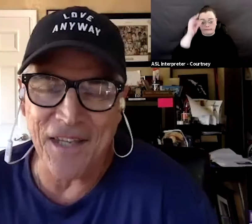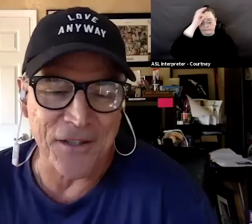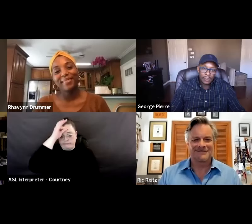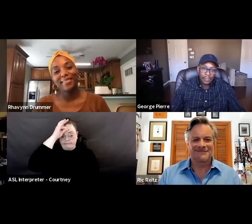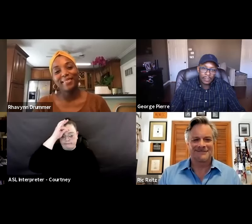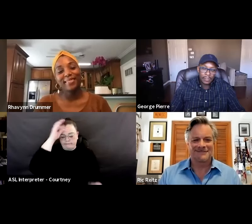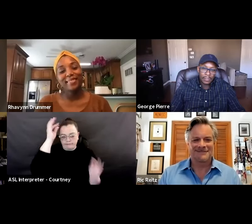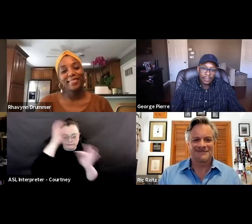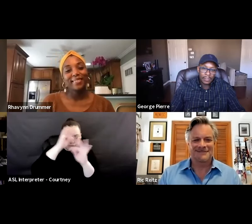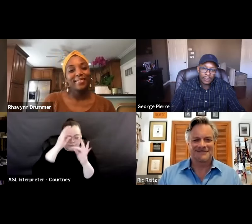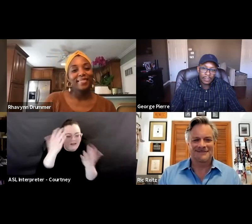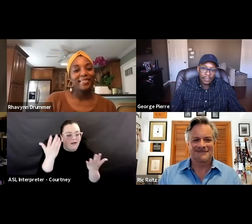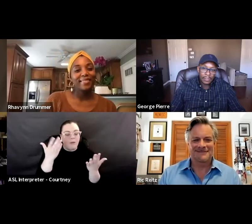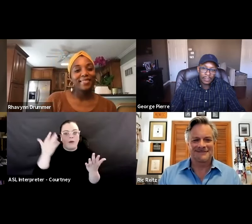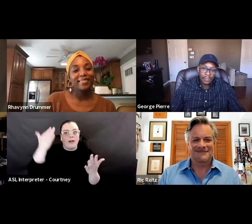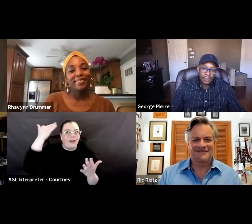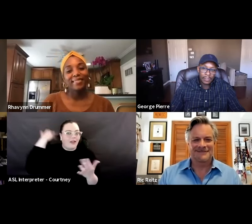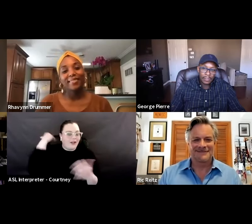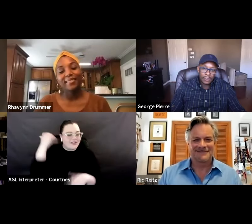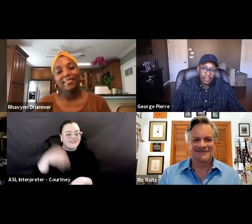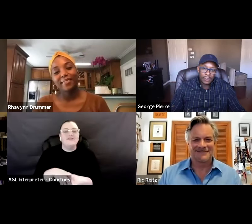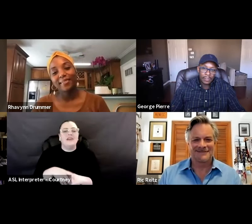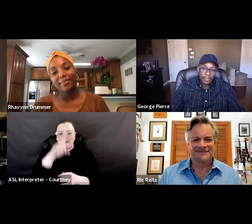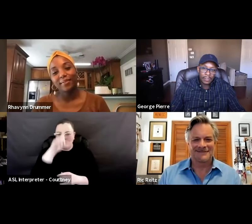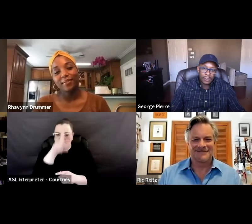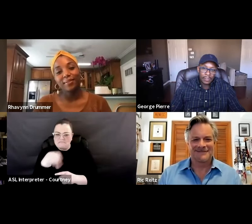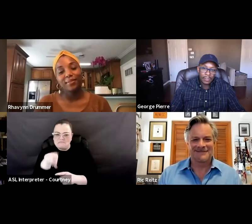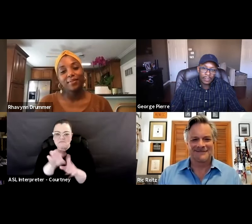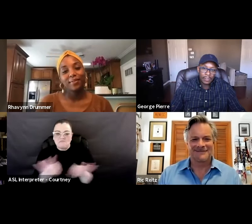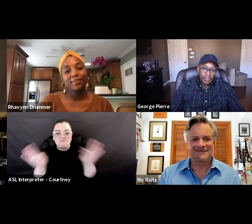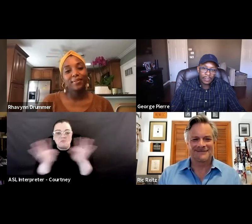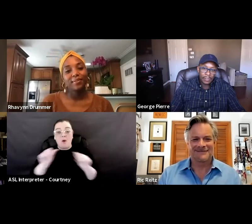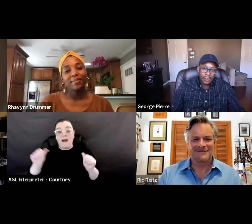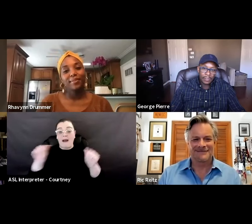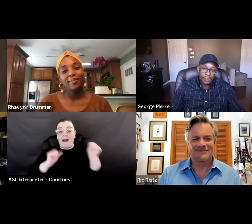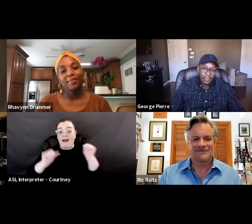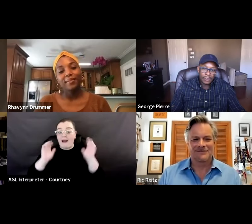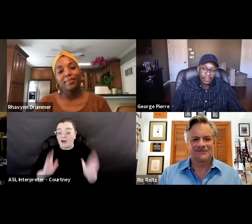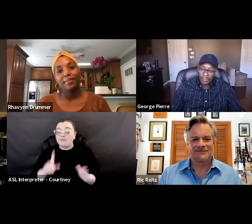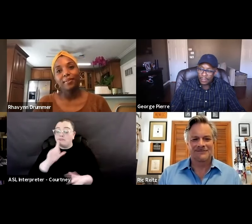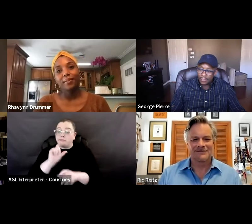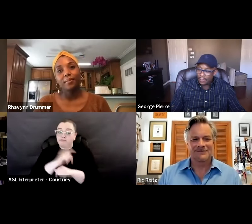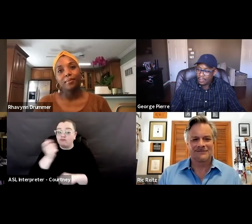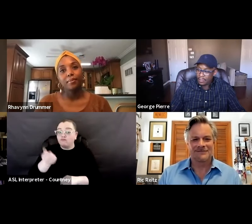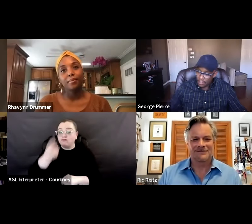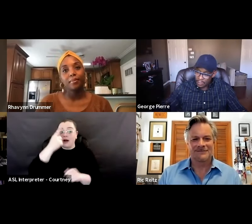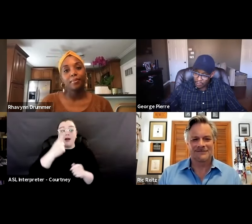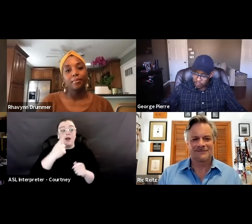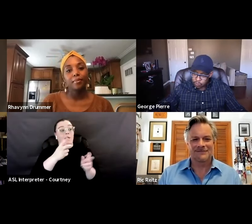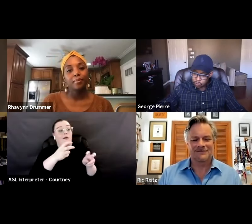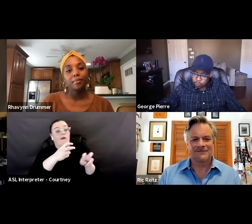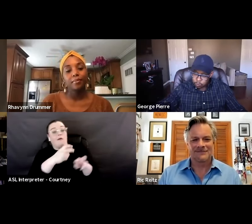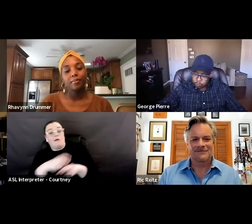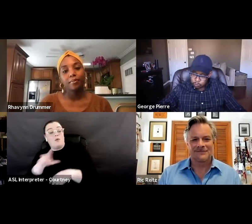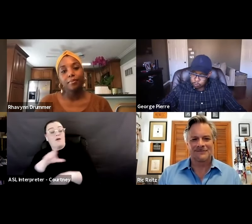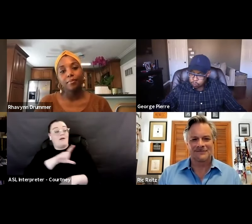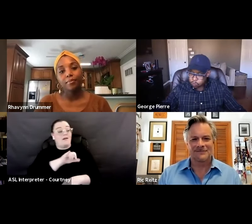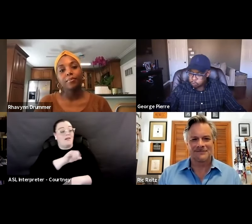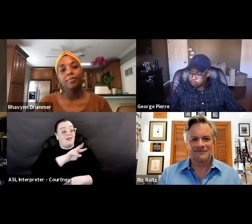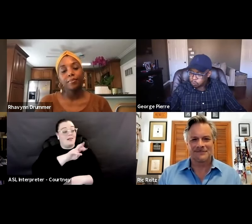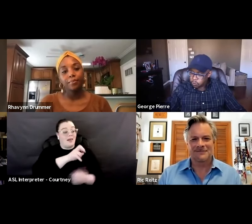I think it's important that your actors understand kind of how we even moved from live auditions to taped auditions. That